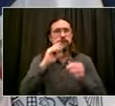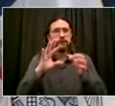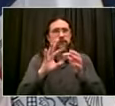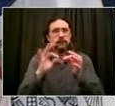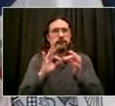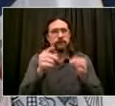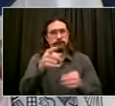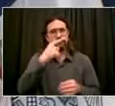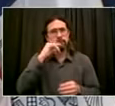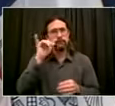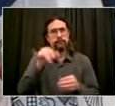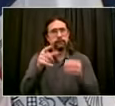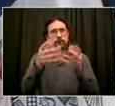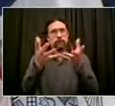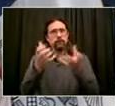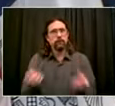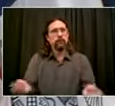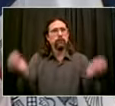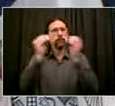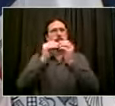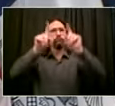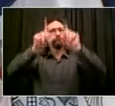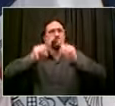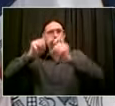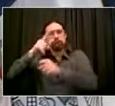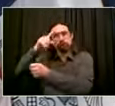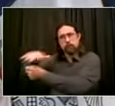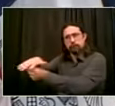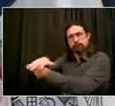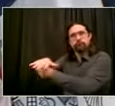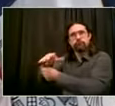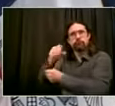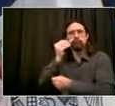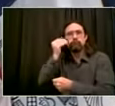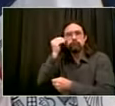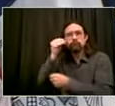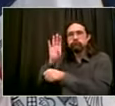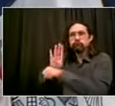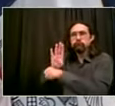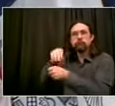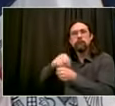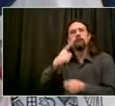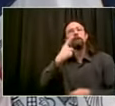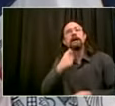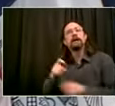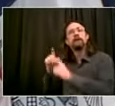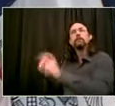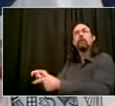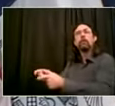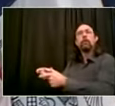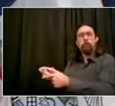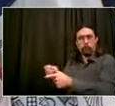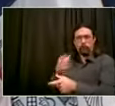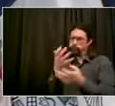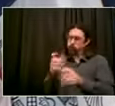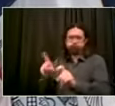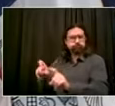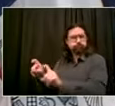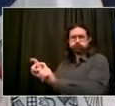better sample of what the real positive rate is, or is it just leveling off because we are